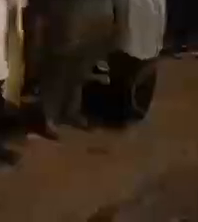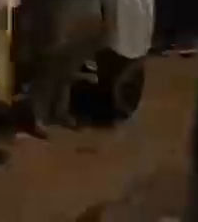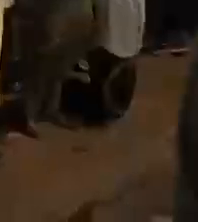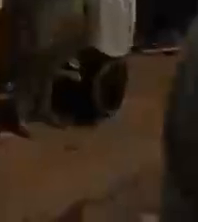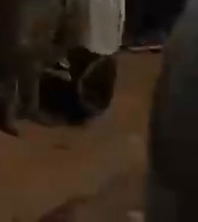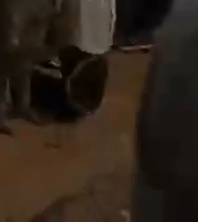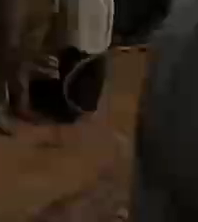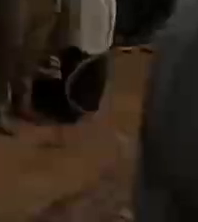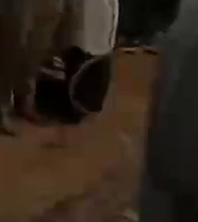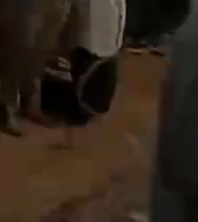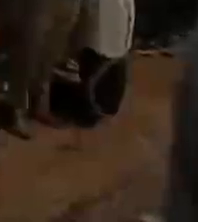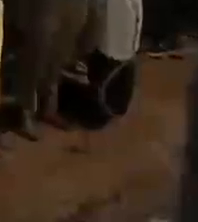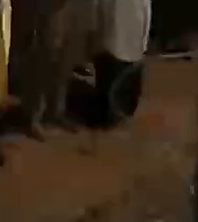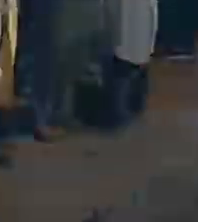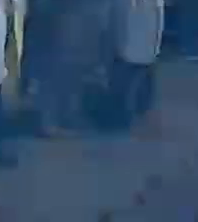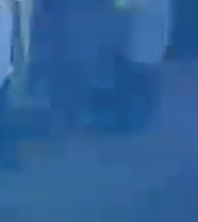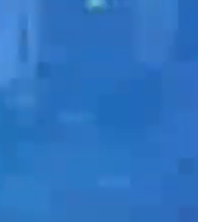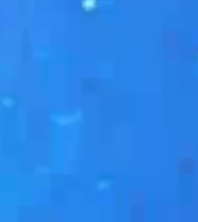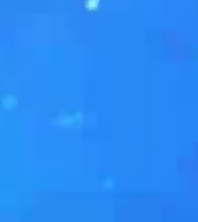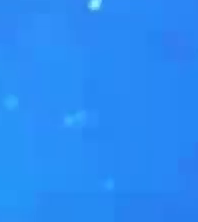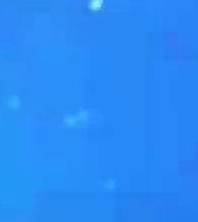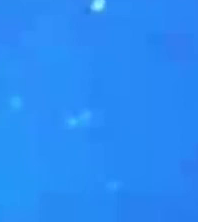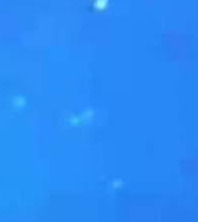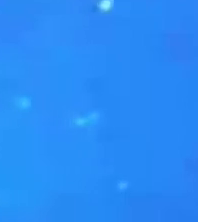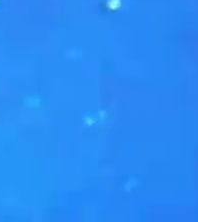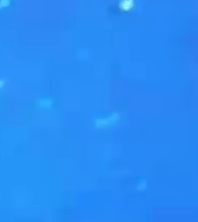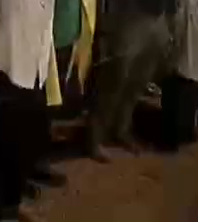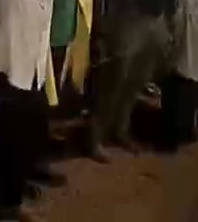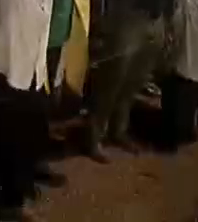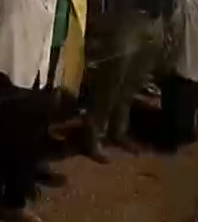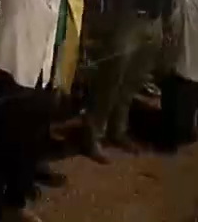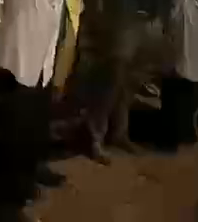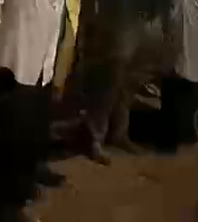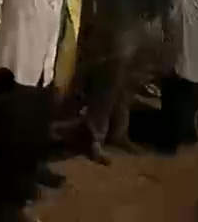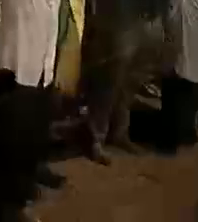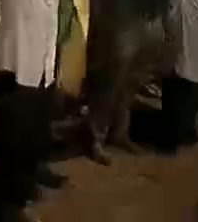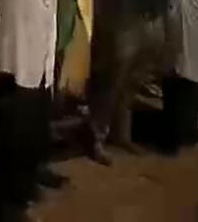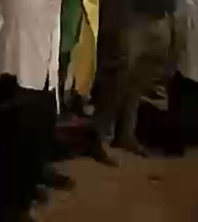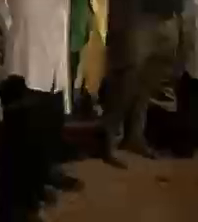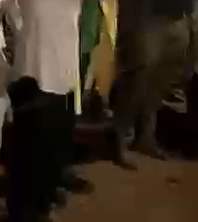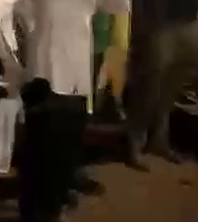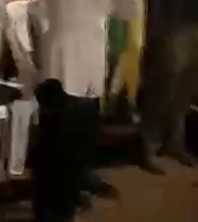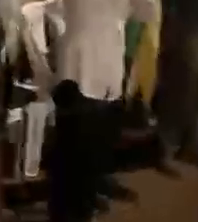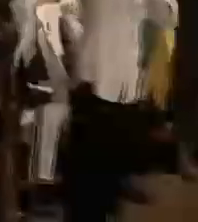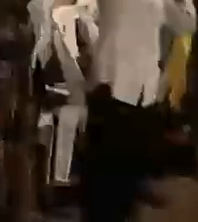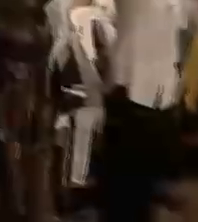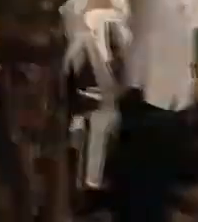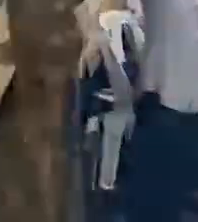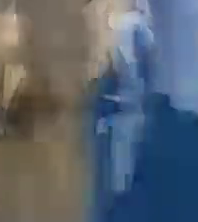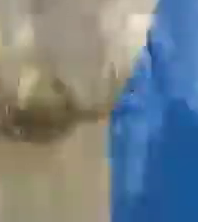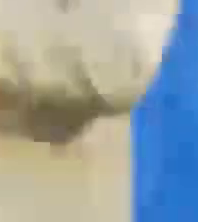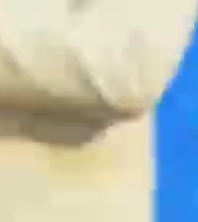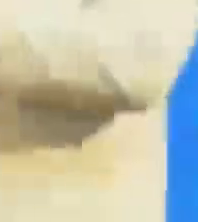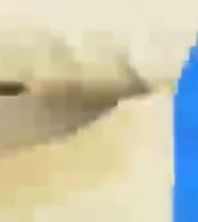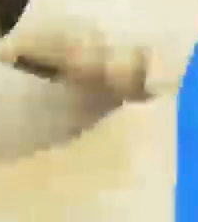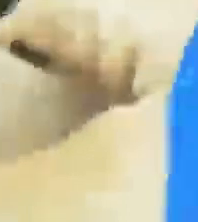children, raise up that victorious hand. Father, in Jesus' name, we thank